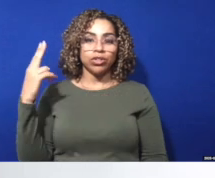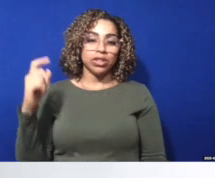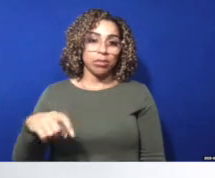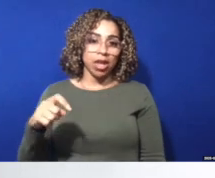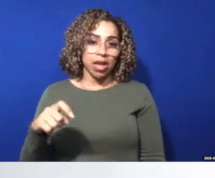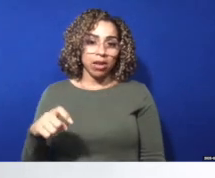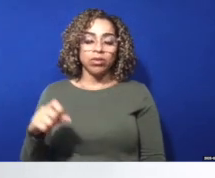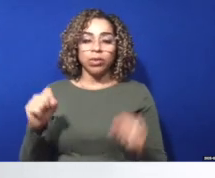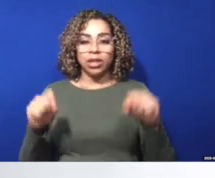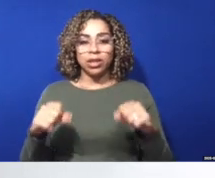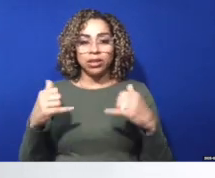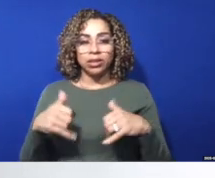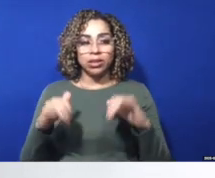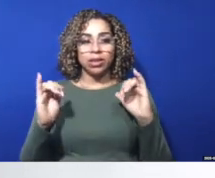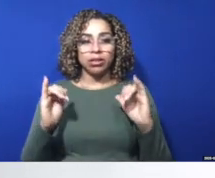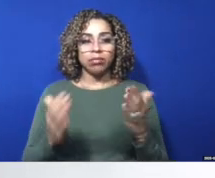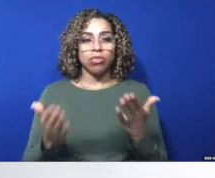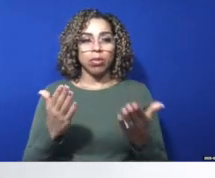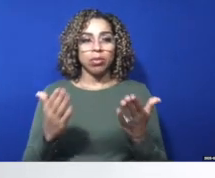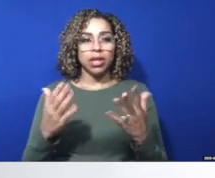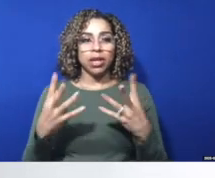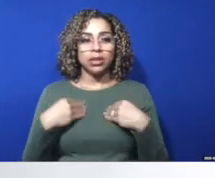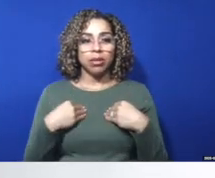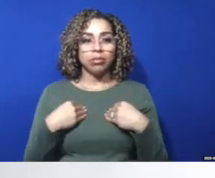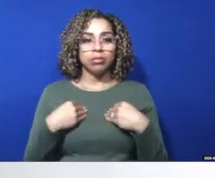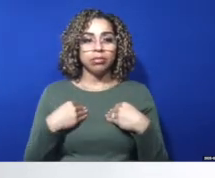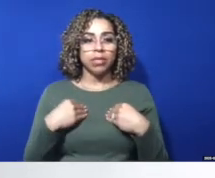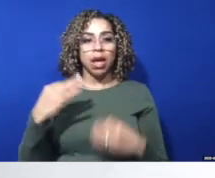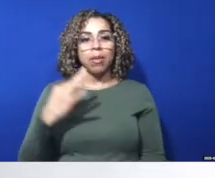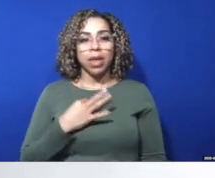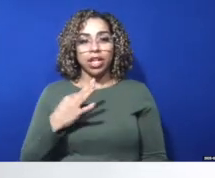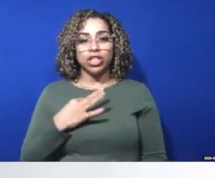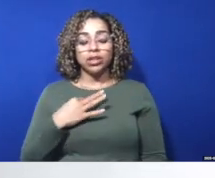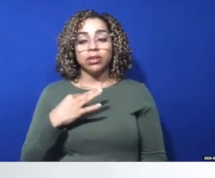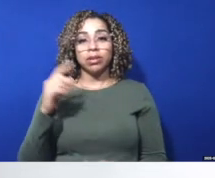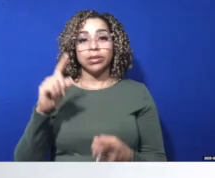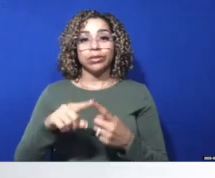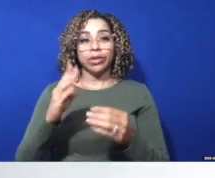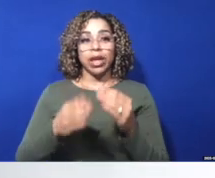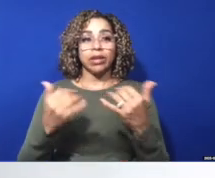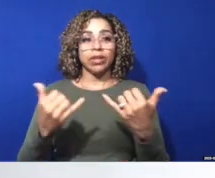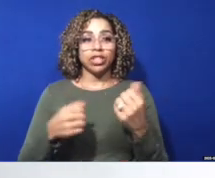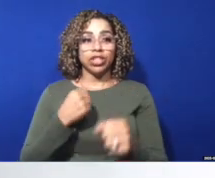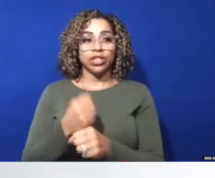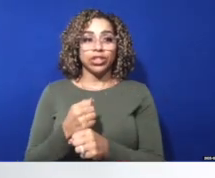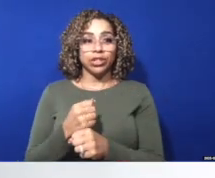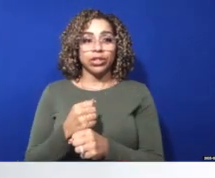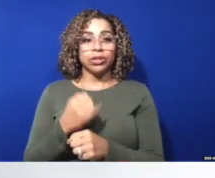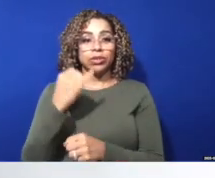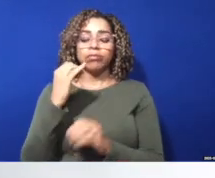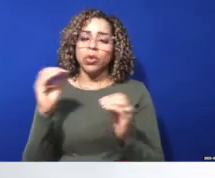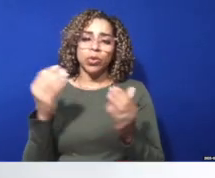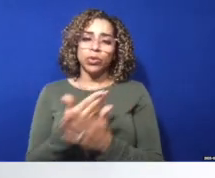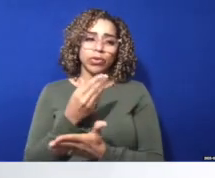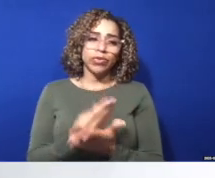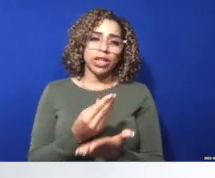they can still probably accept applications through the end of this year at least. So while there is no new funding right now, we're